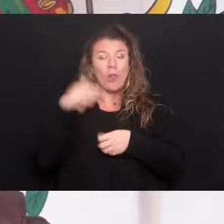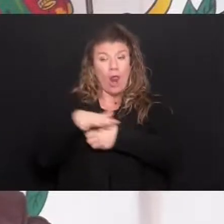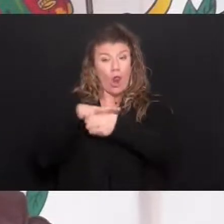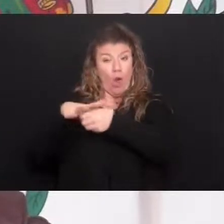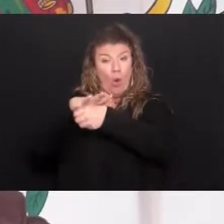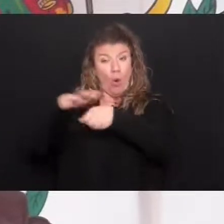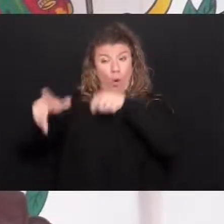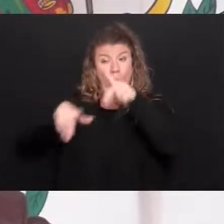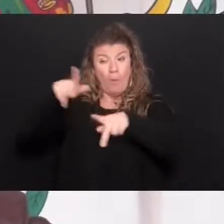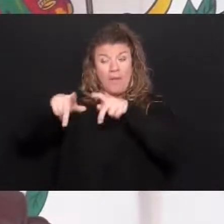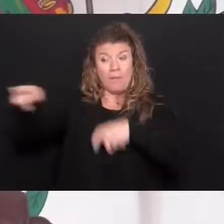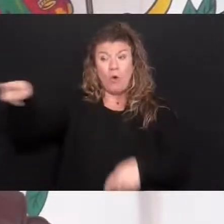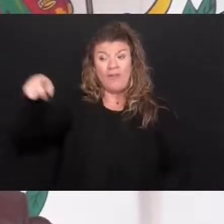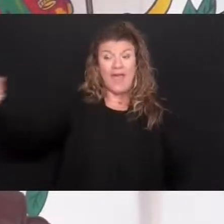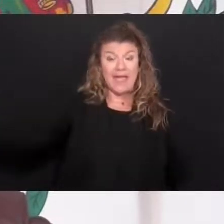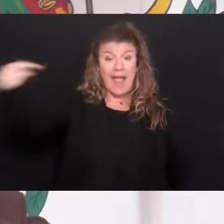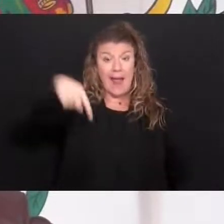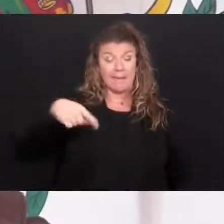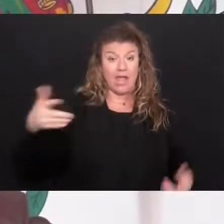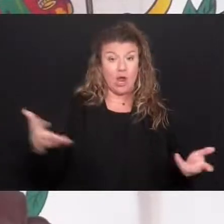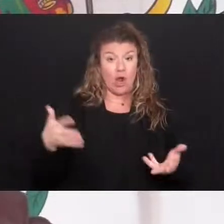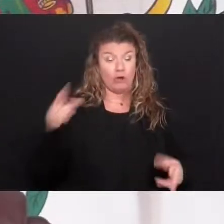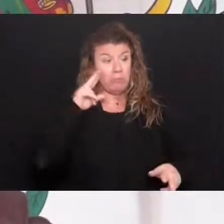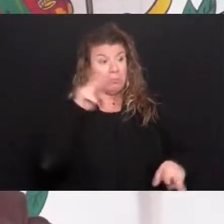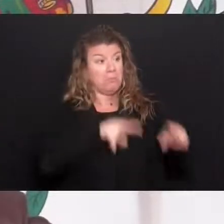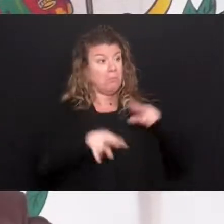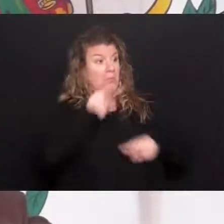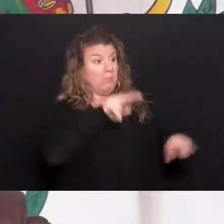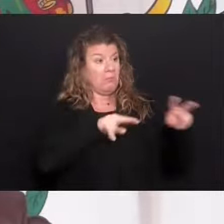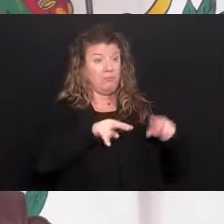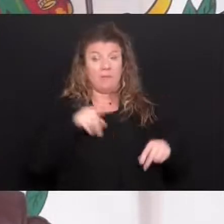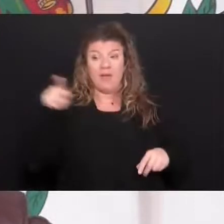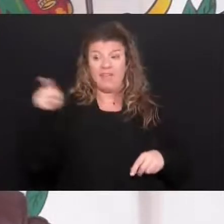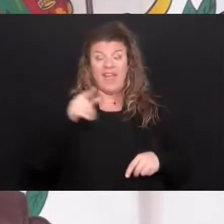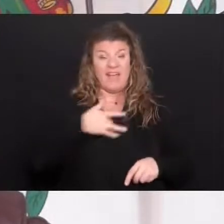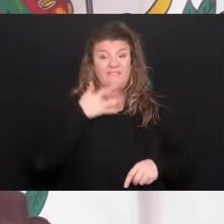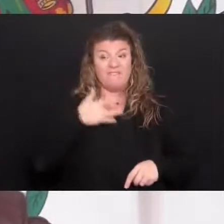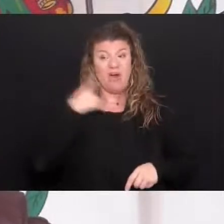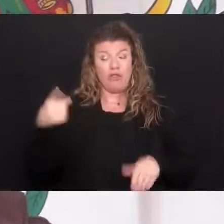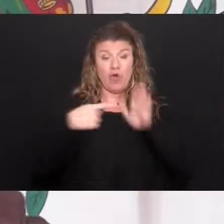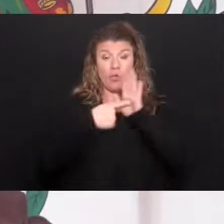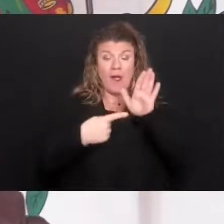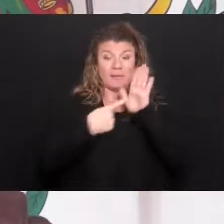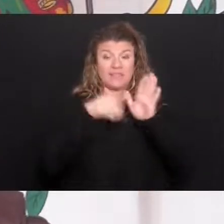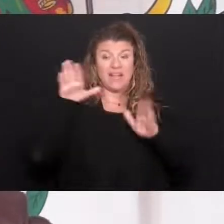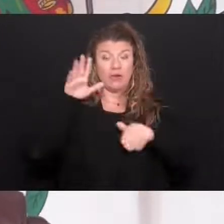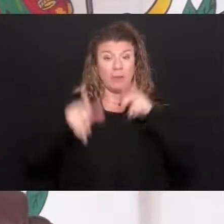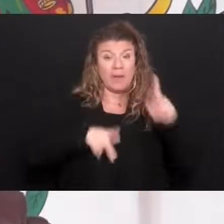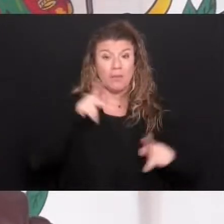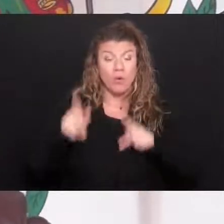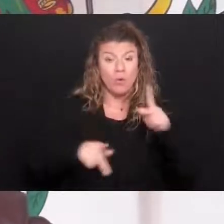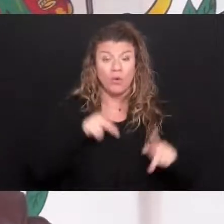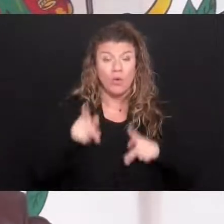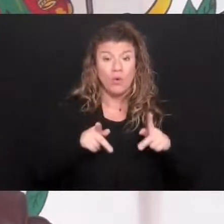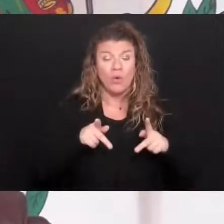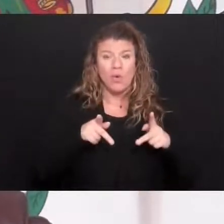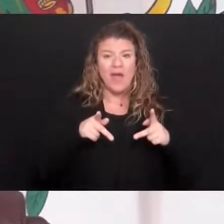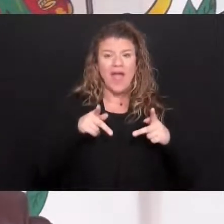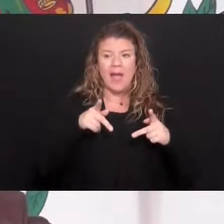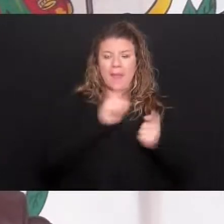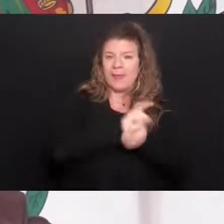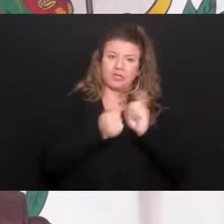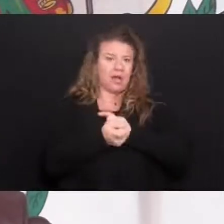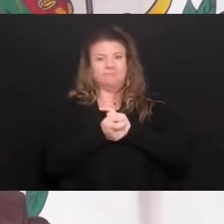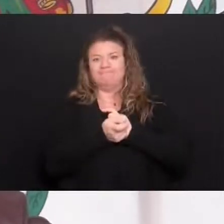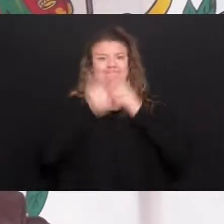officials that came and really felt like they're representing their folks, and then now all of a sudden they switch channels